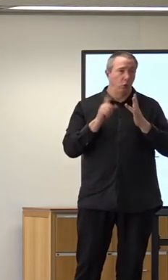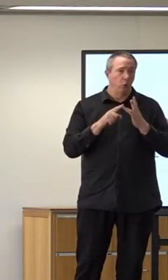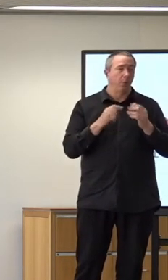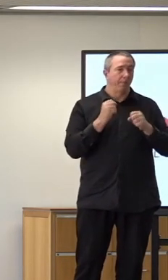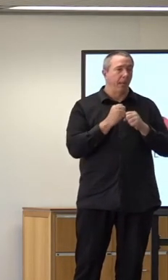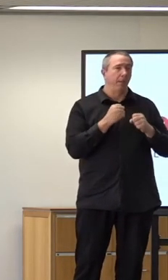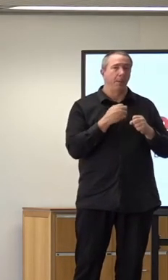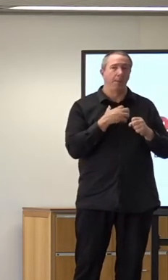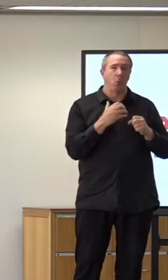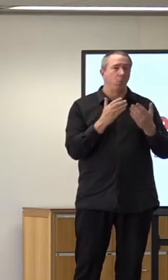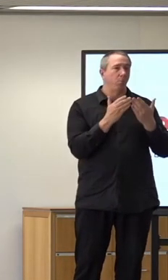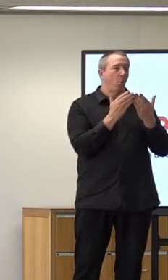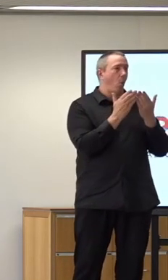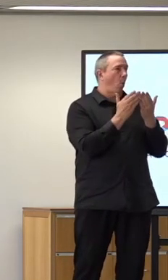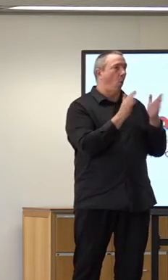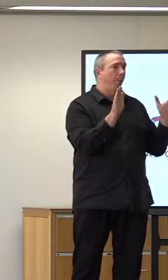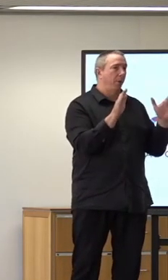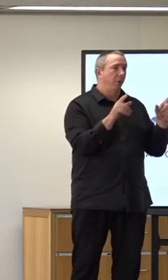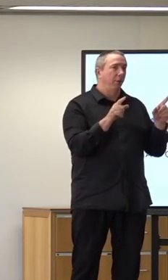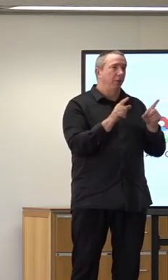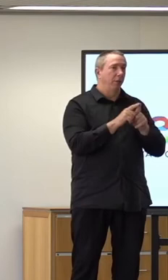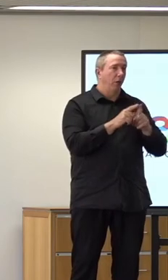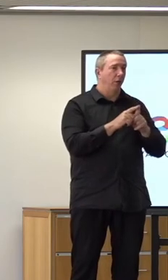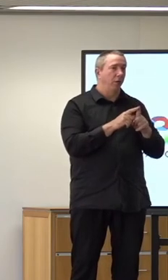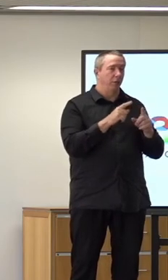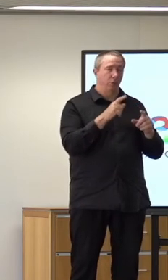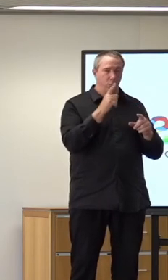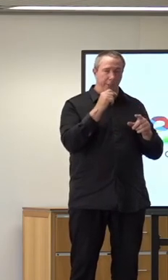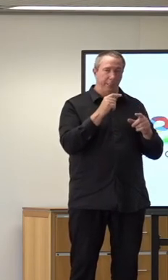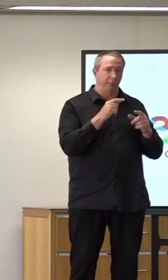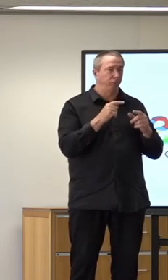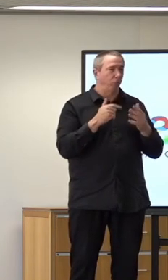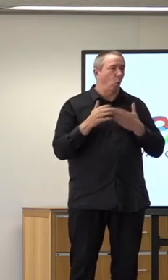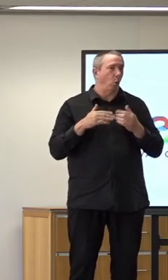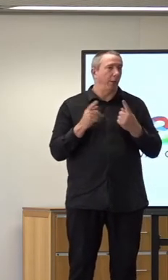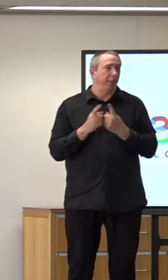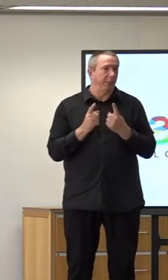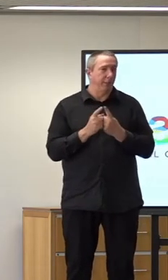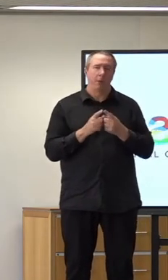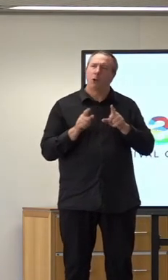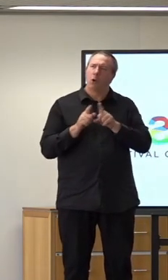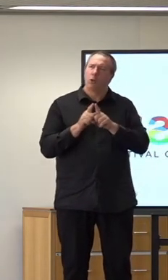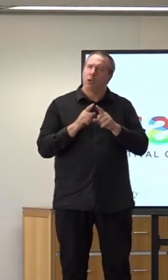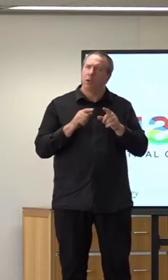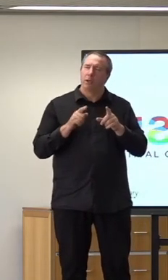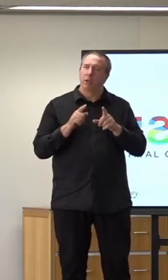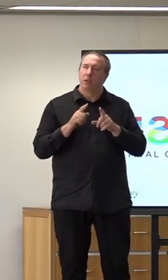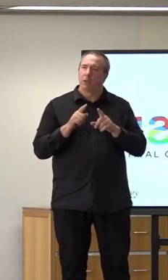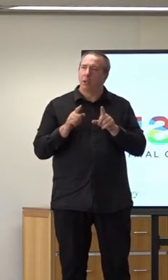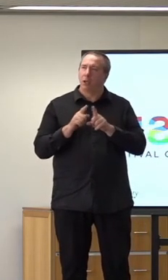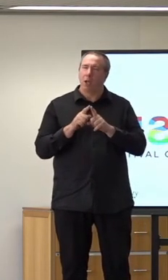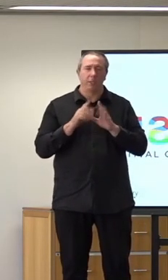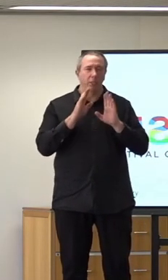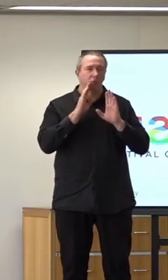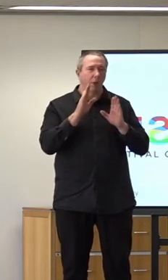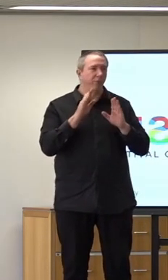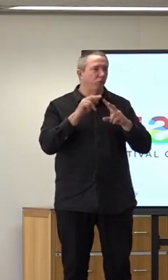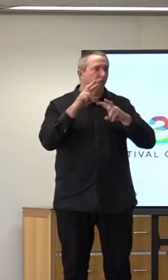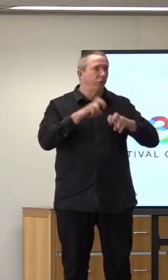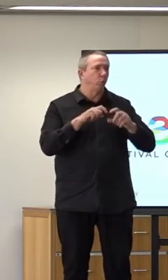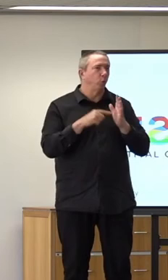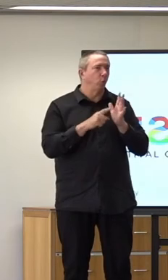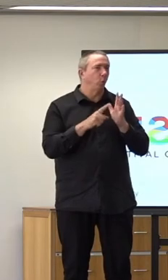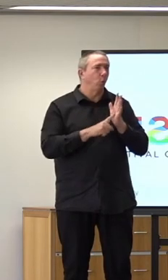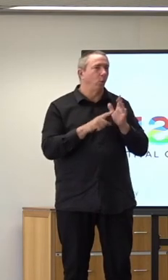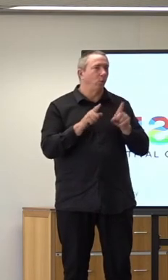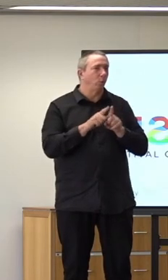to manage the gatekeeping of curating. And also it's such a great and such an incredible research tool as